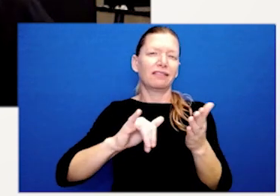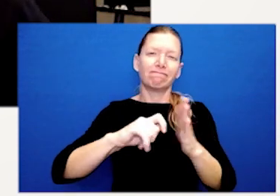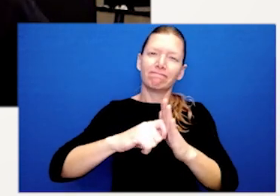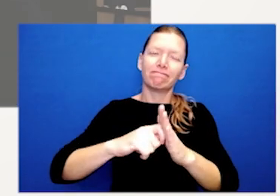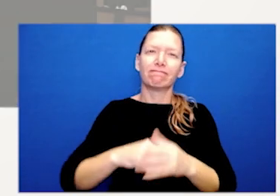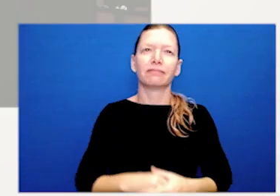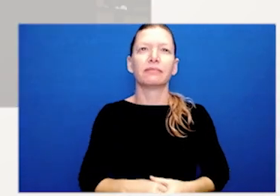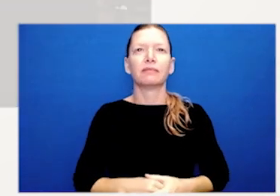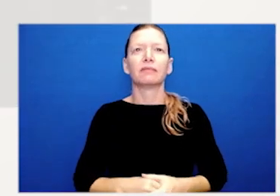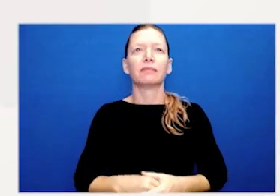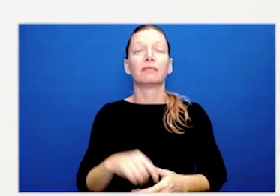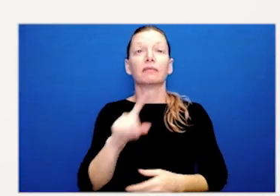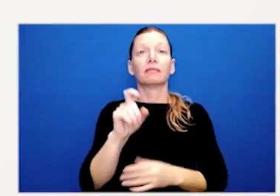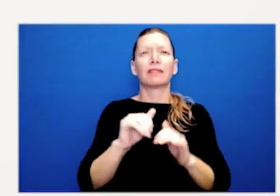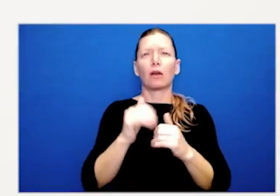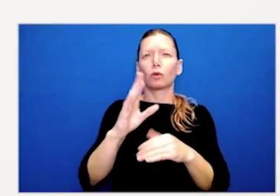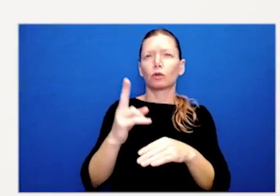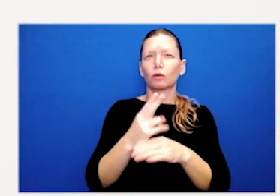key part of that.